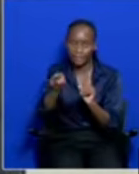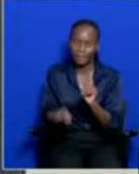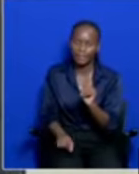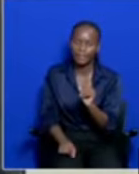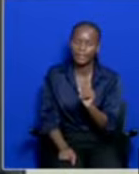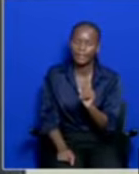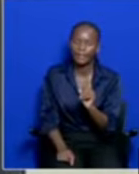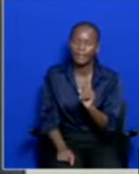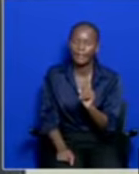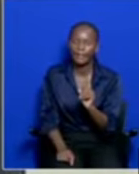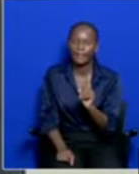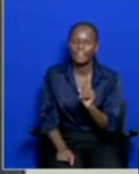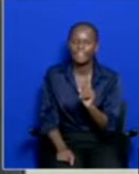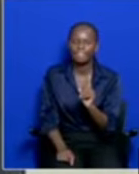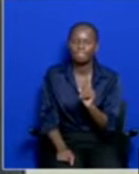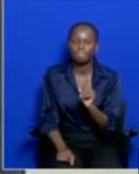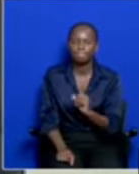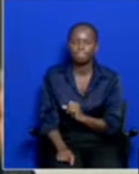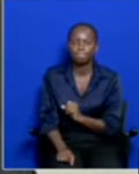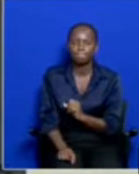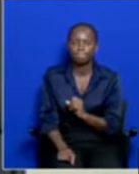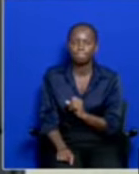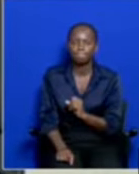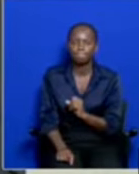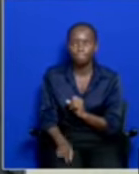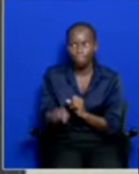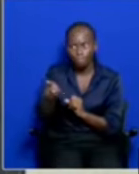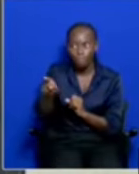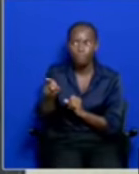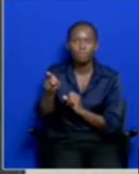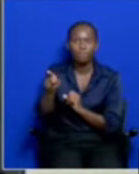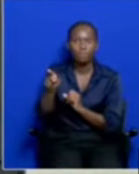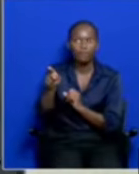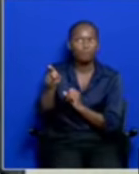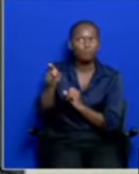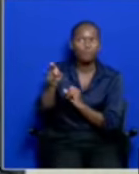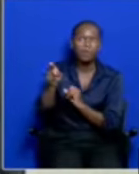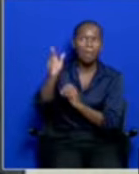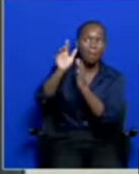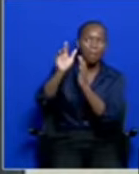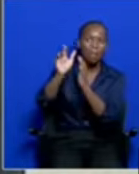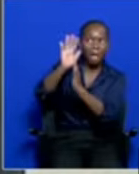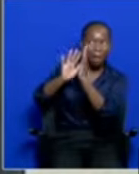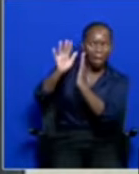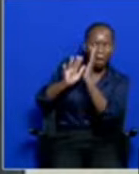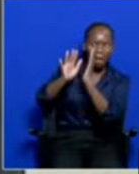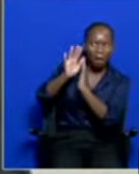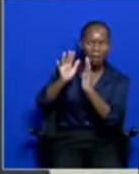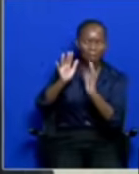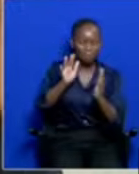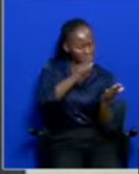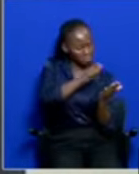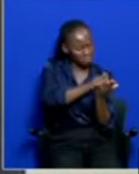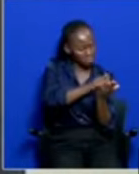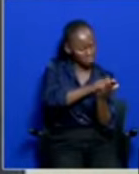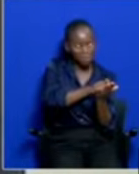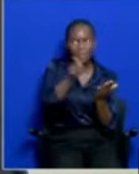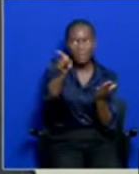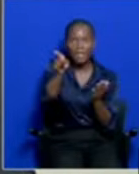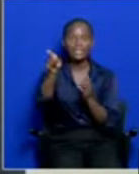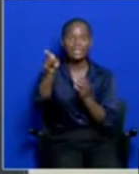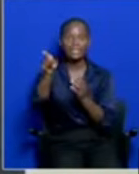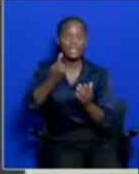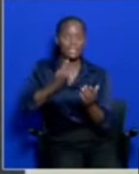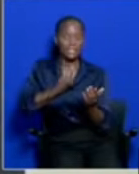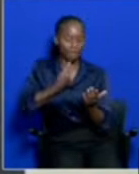assigned the statement and 3MA and 3MP, and then I took those documentation to the police station